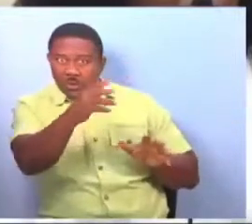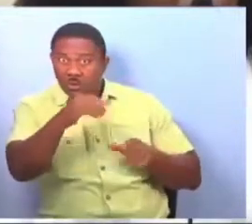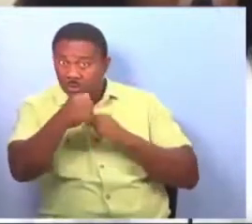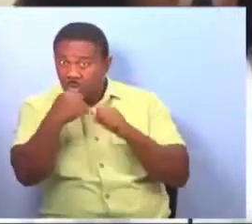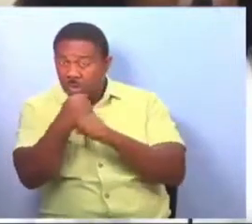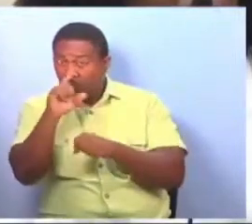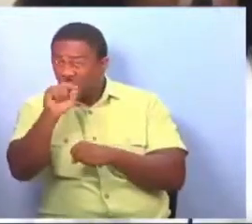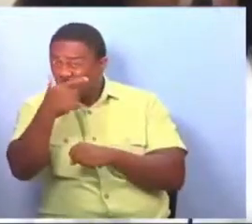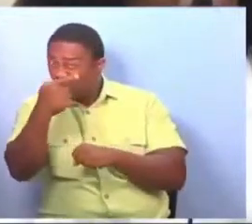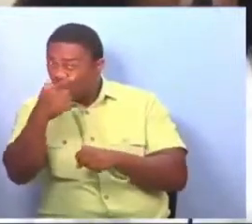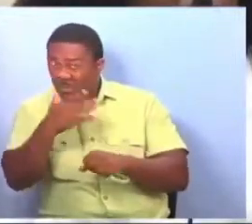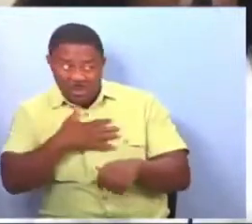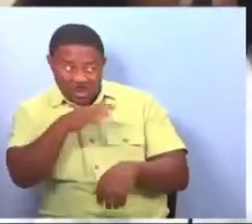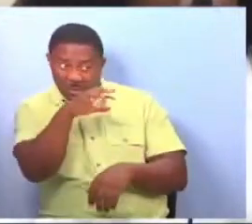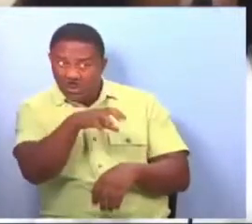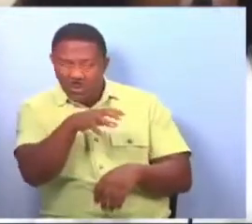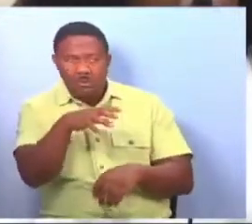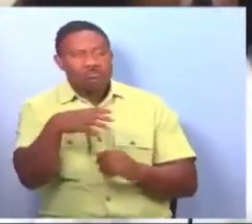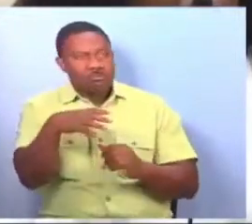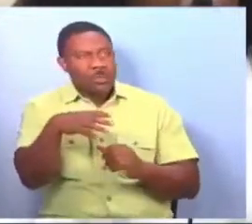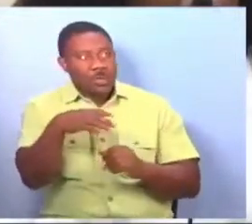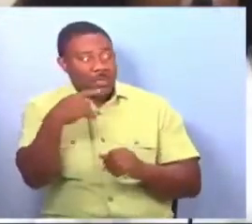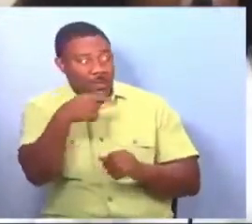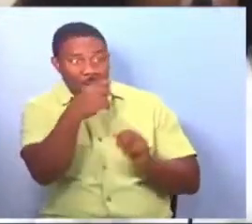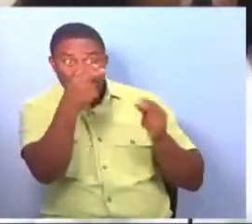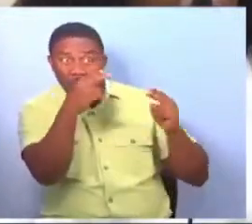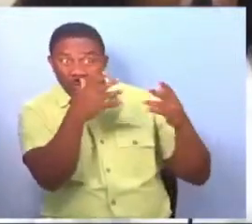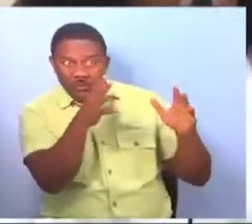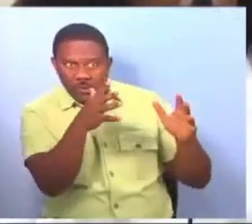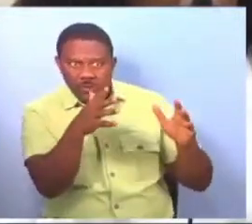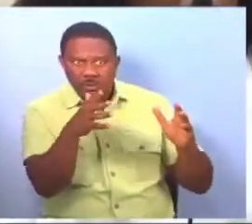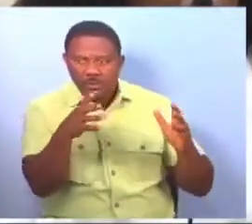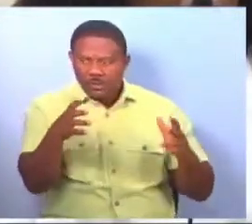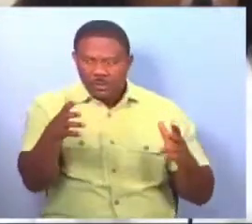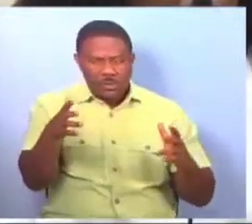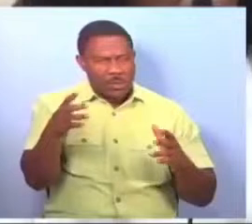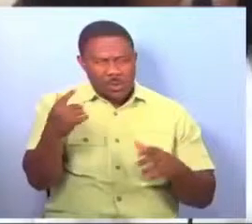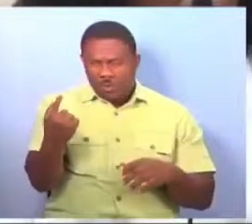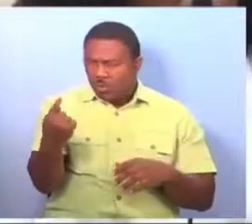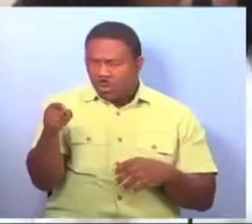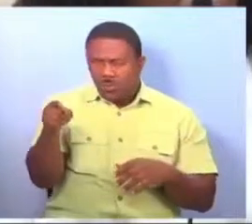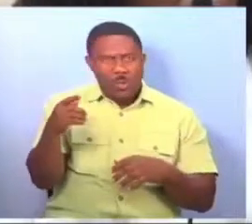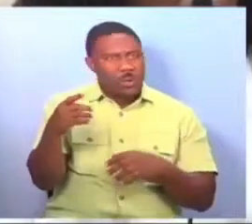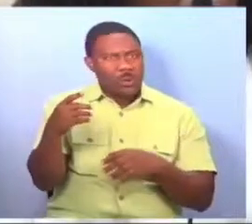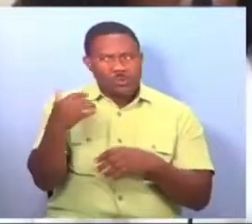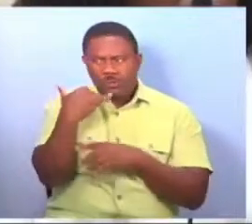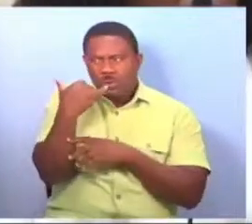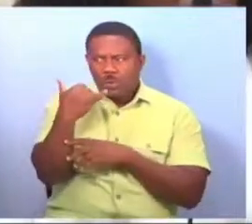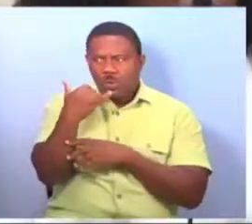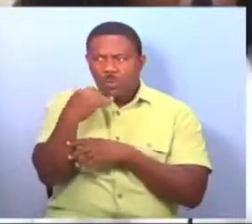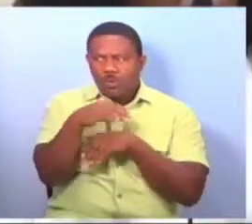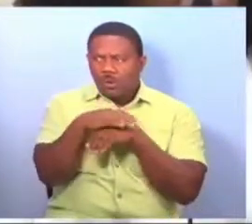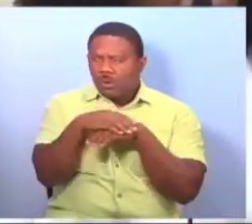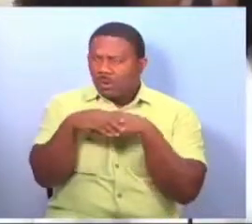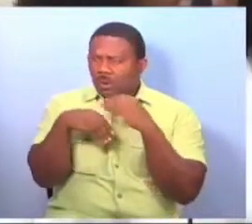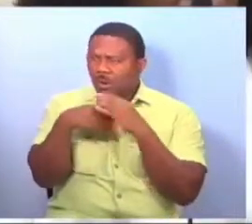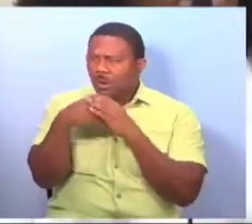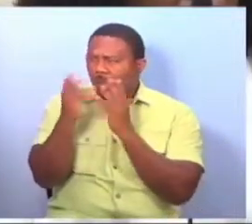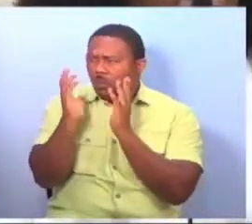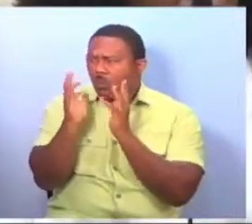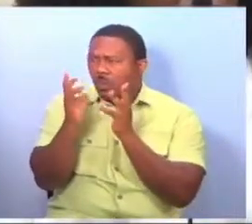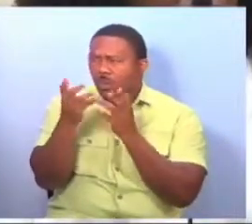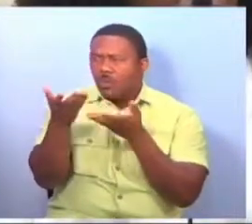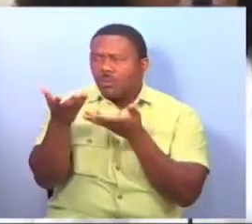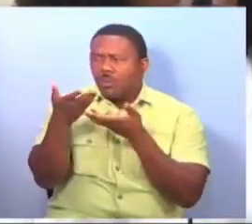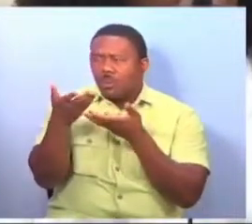few people who approached me to comfort me and to guide me was Honorable